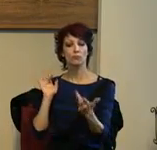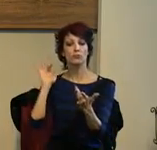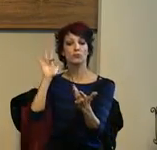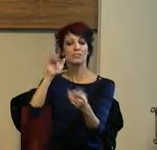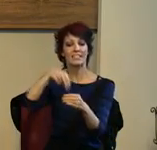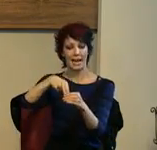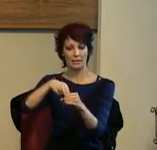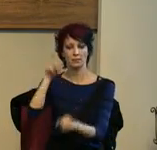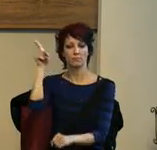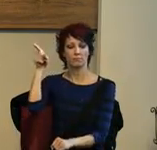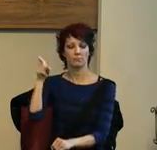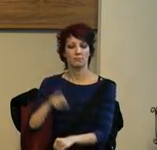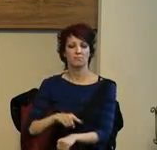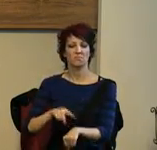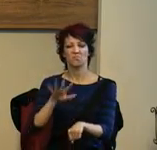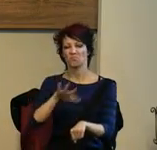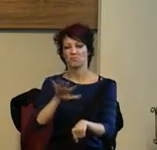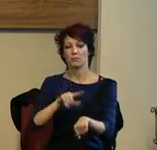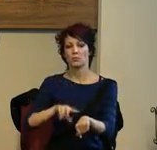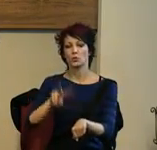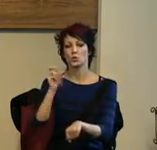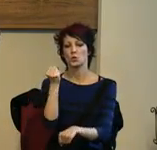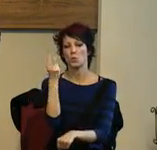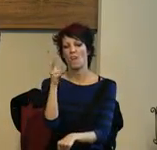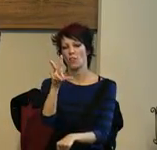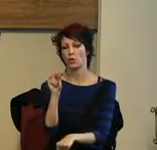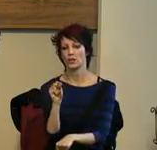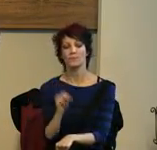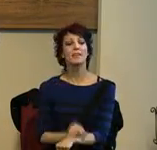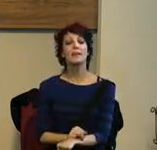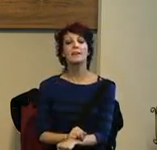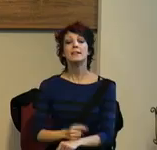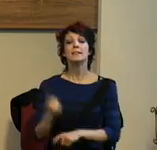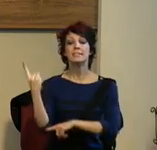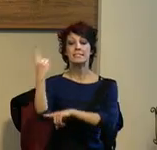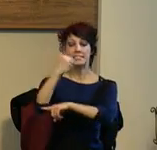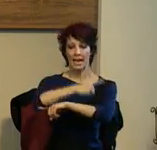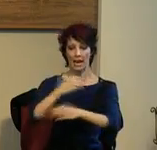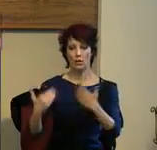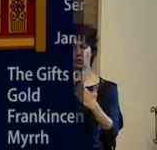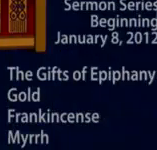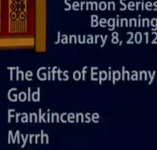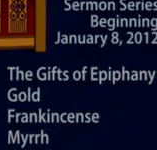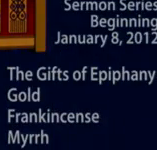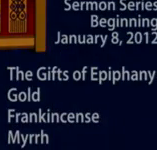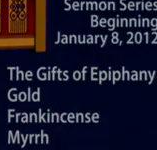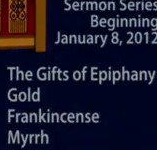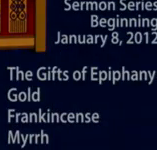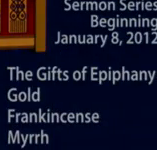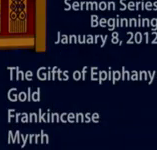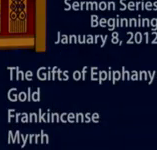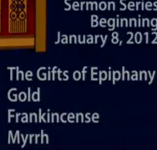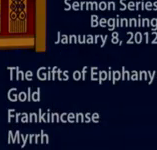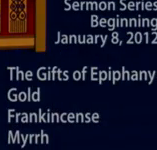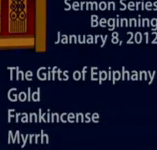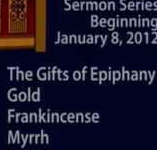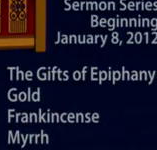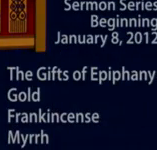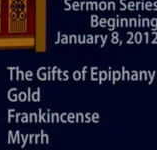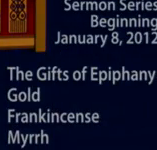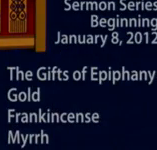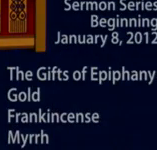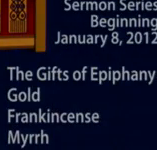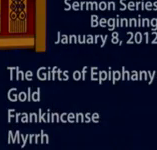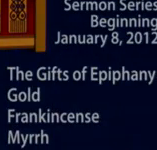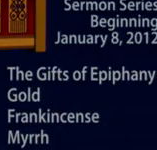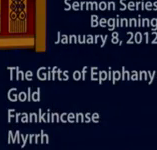about 12:30 today we begin a new sermon series uh called the gifts of epiphany um and we will be sharing over the next four